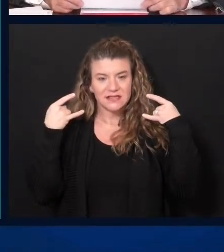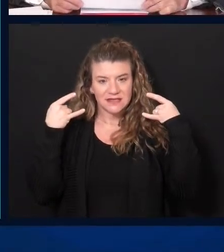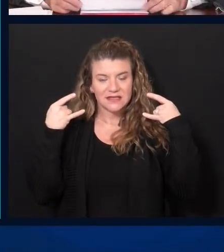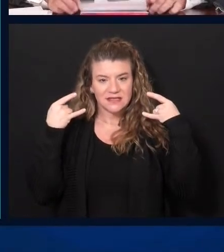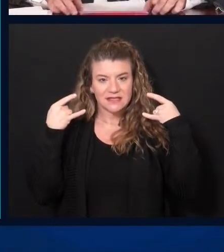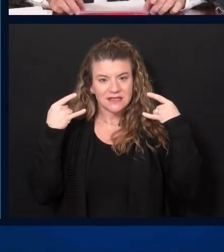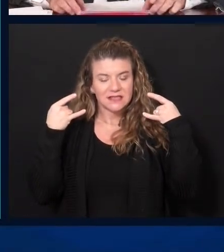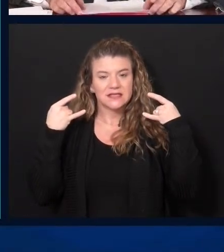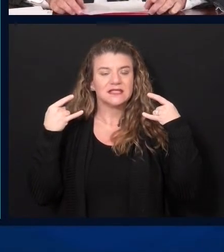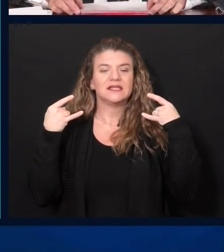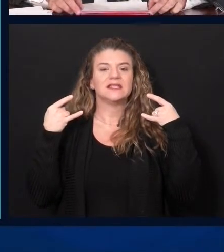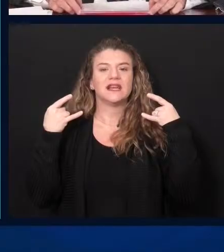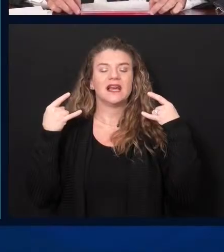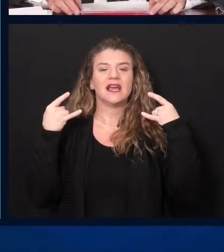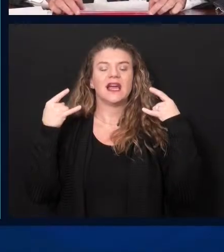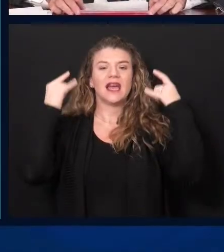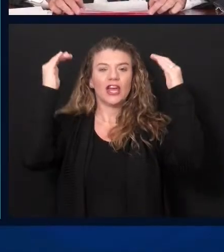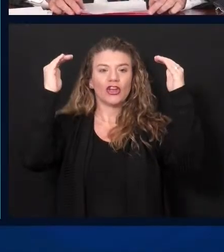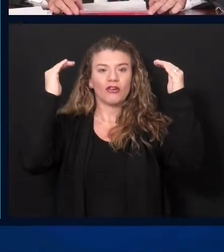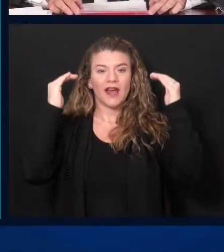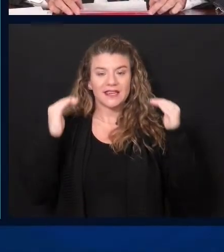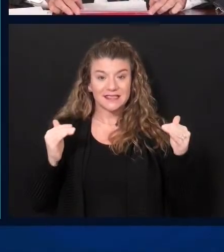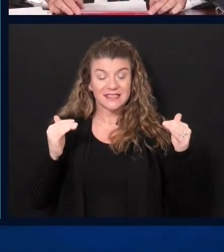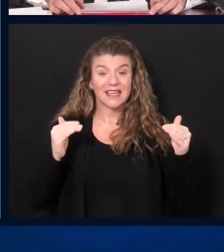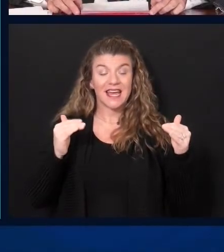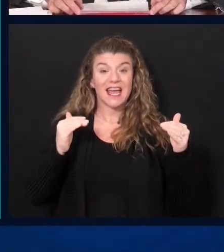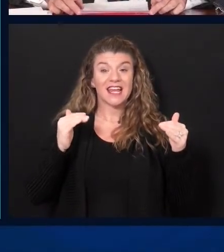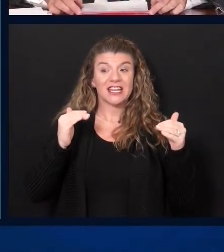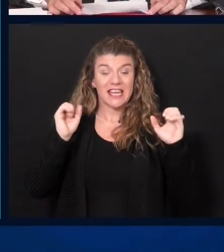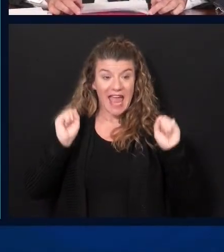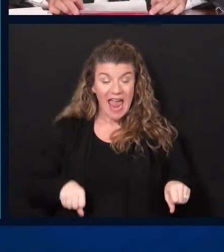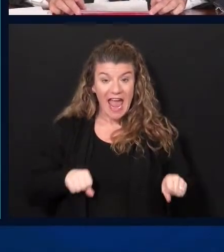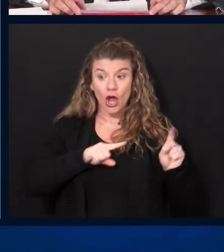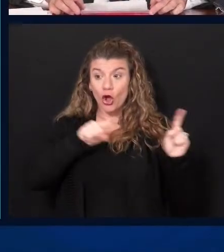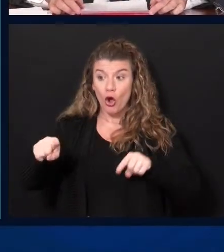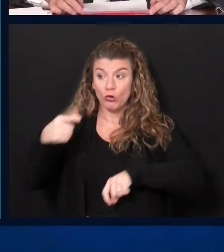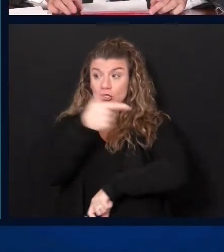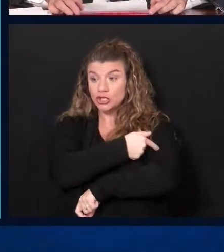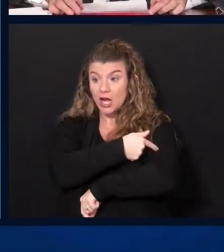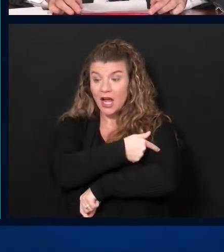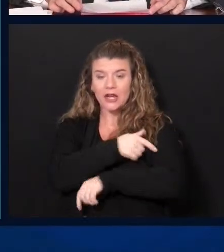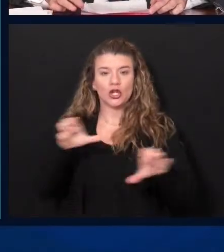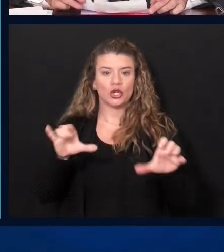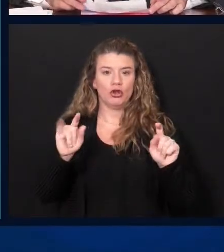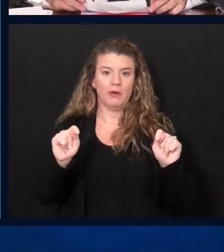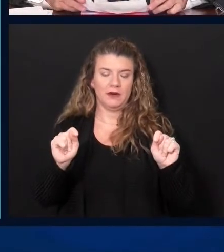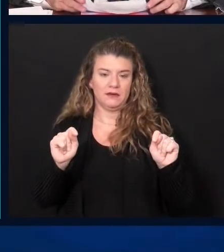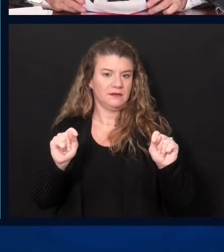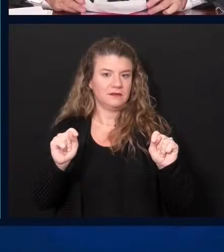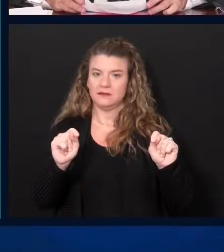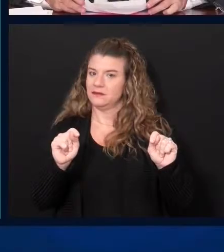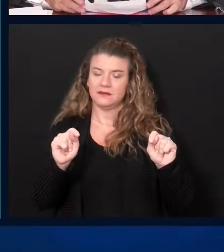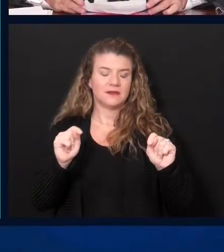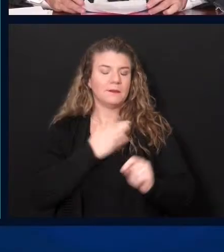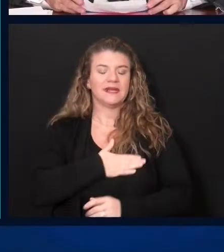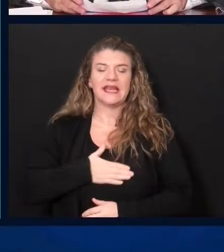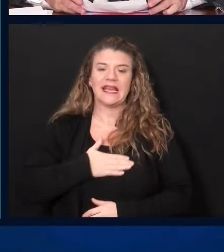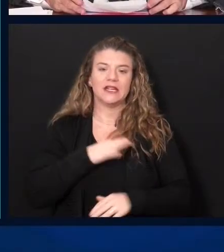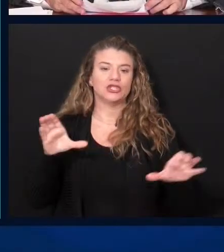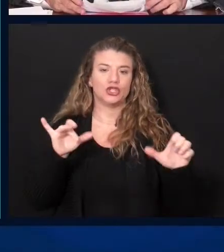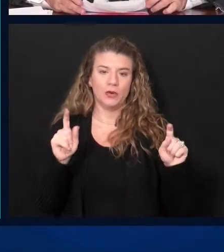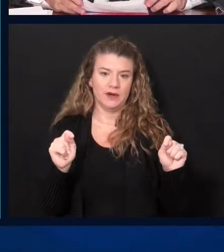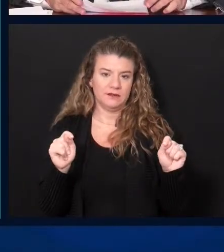next best defense is absolutely when you have the opportunity to have this vaccine given to you. For crying out loud, take